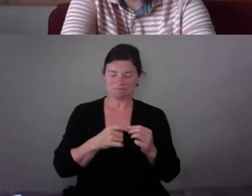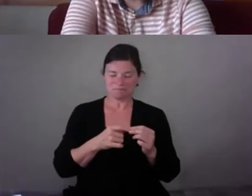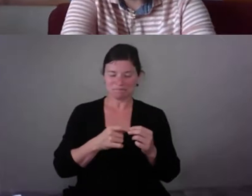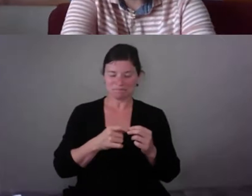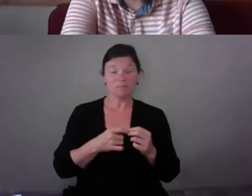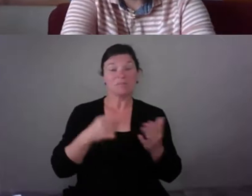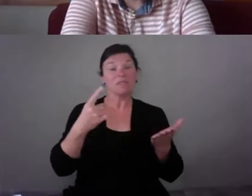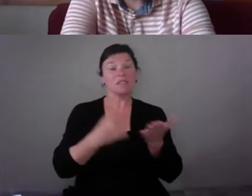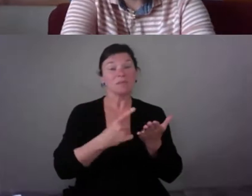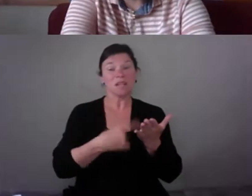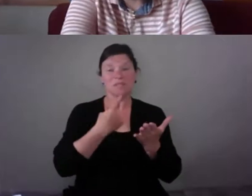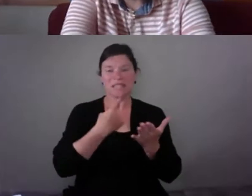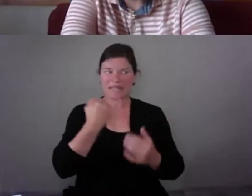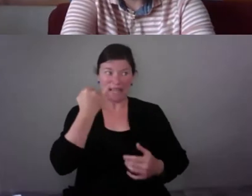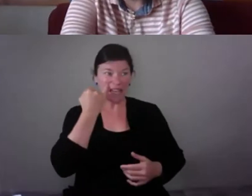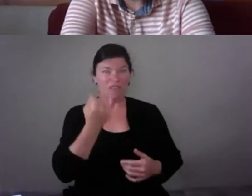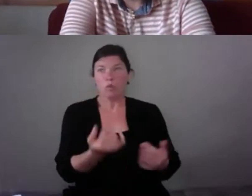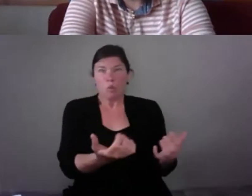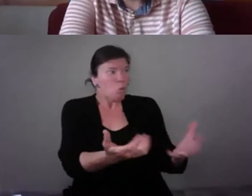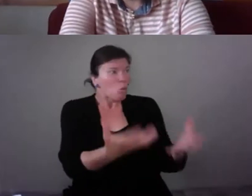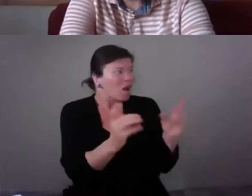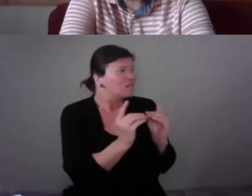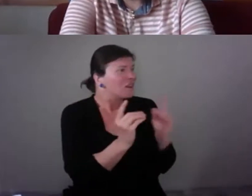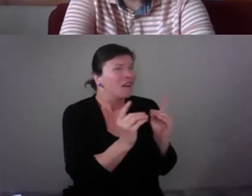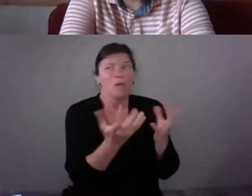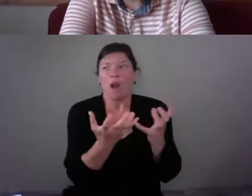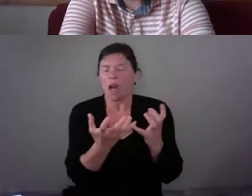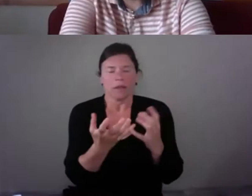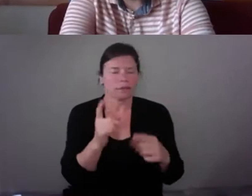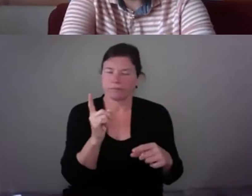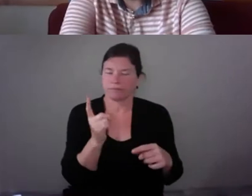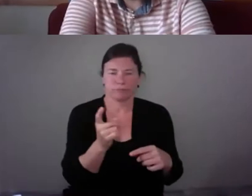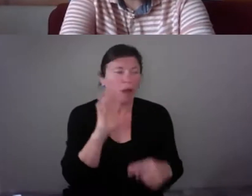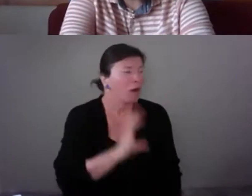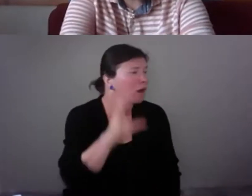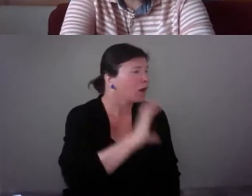have said, if you're not looking, somebody will come up when